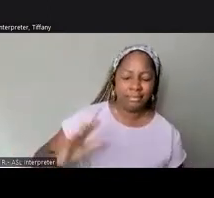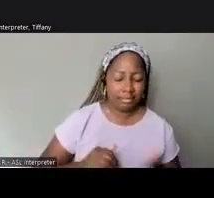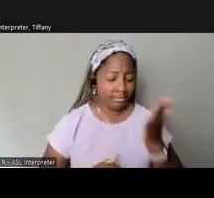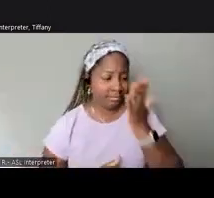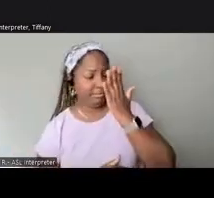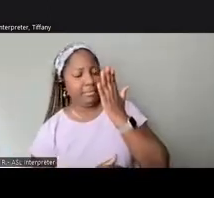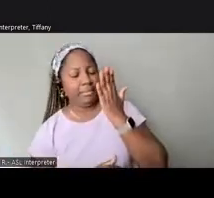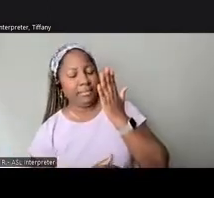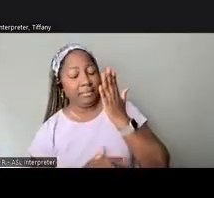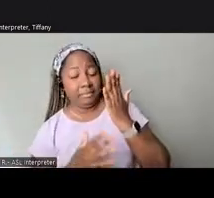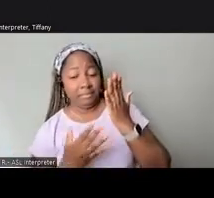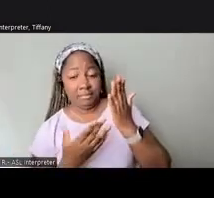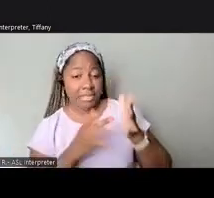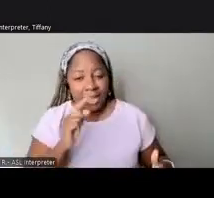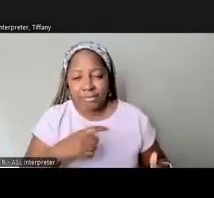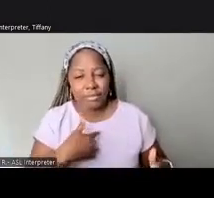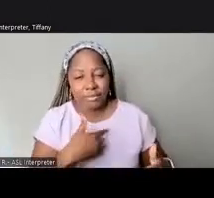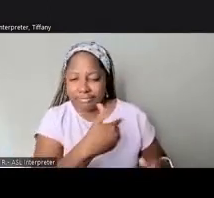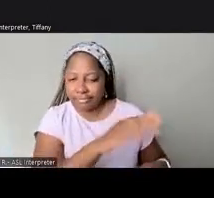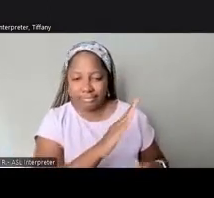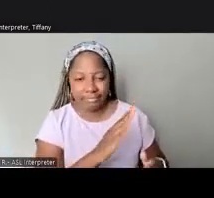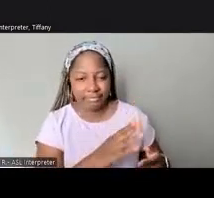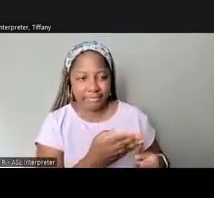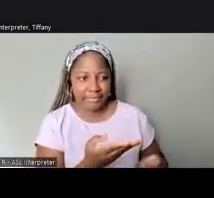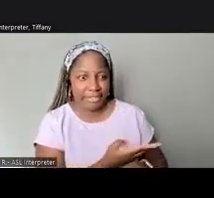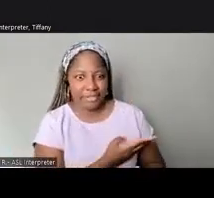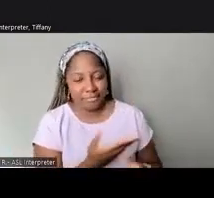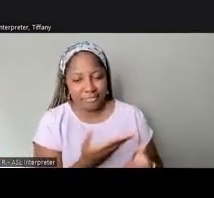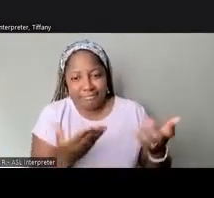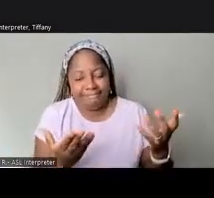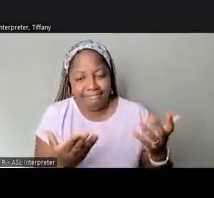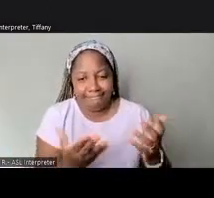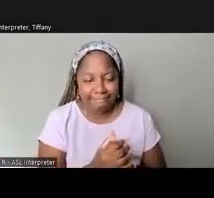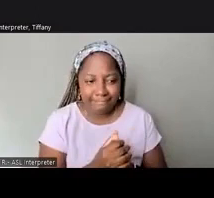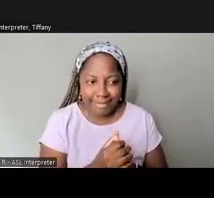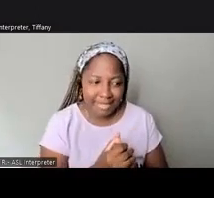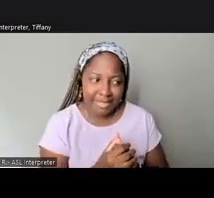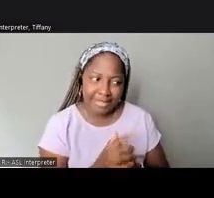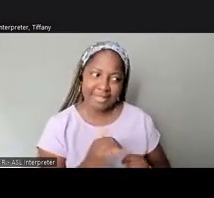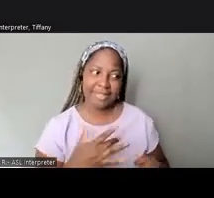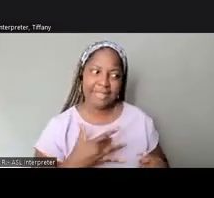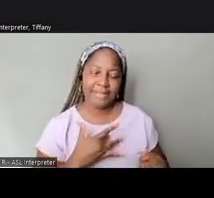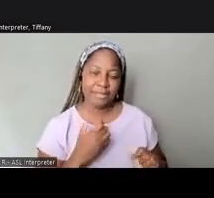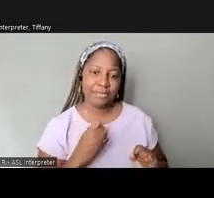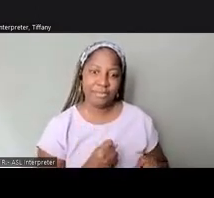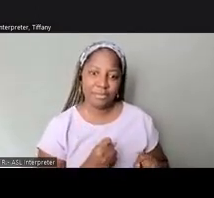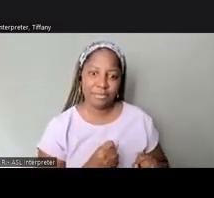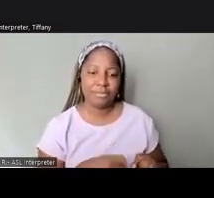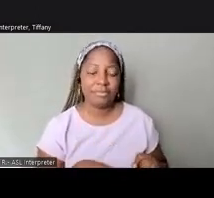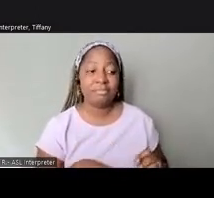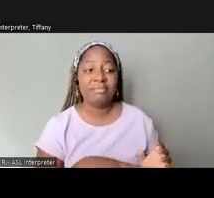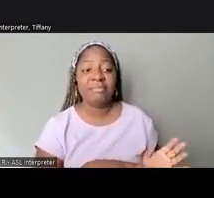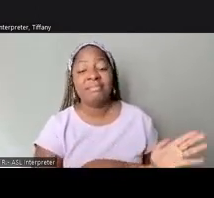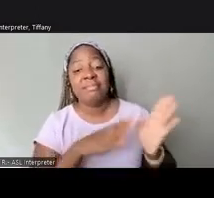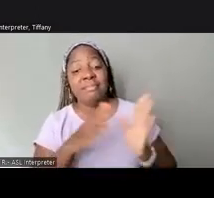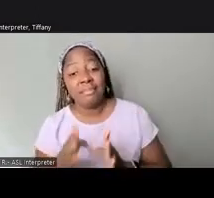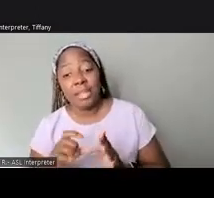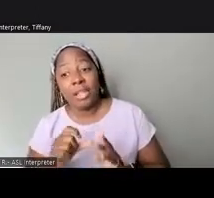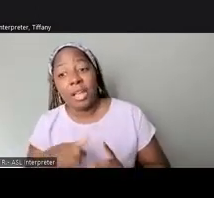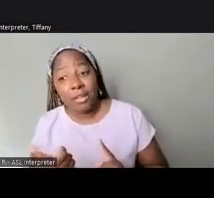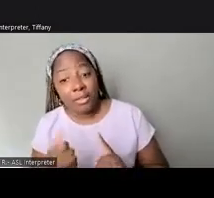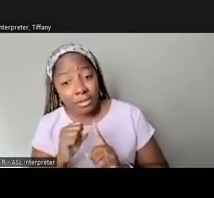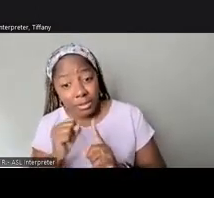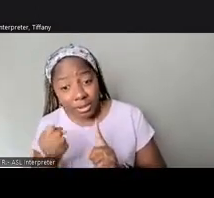work. And I'm to be able to do that. In other settings, I've made the choice to like